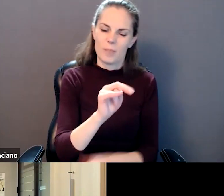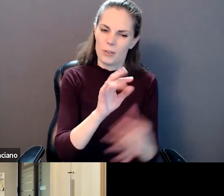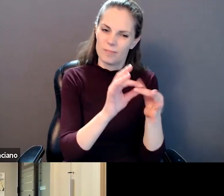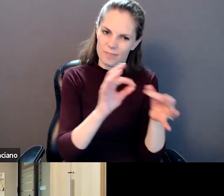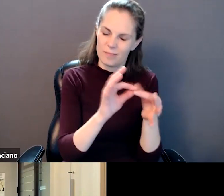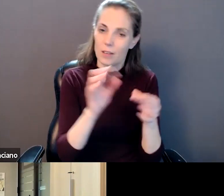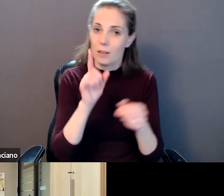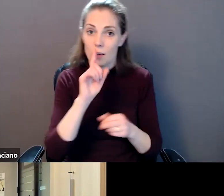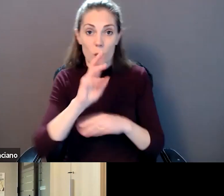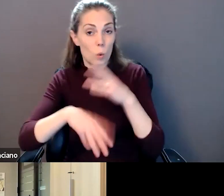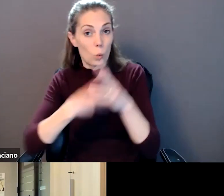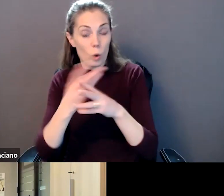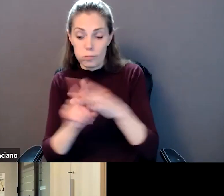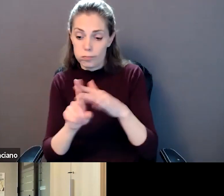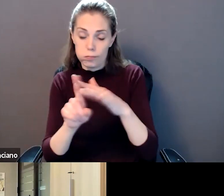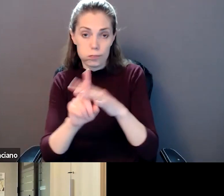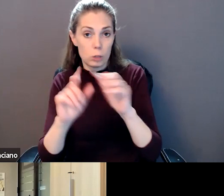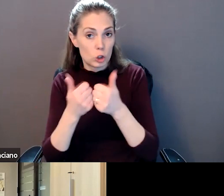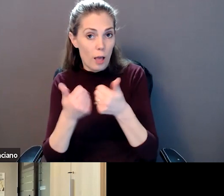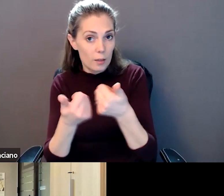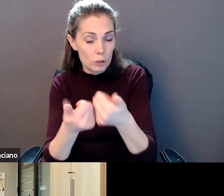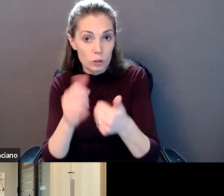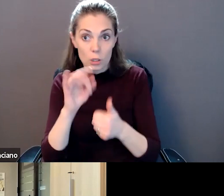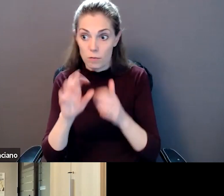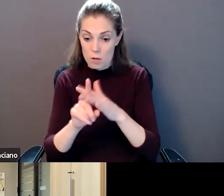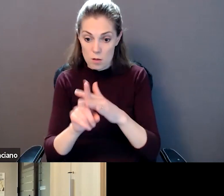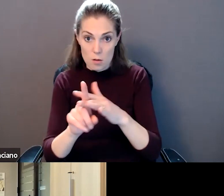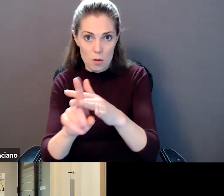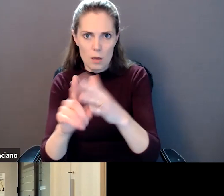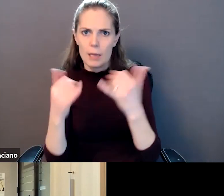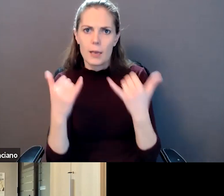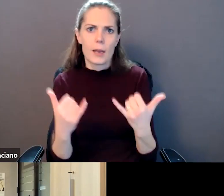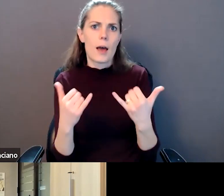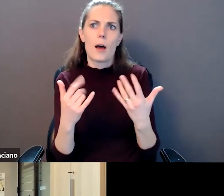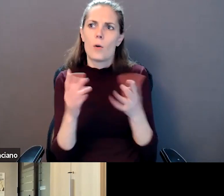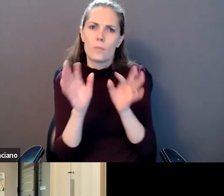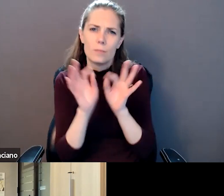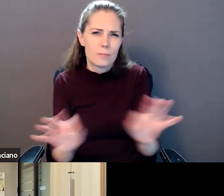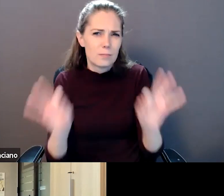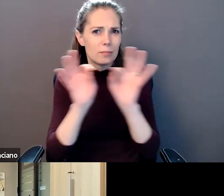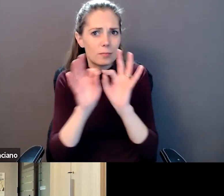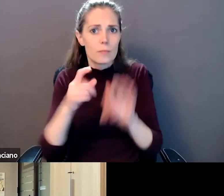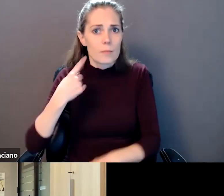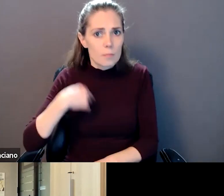unprecedented climate and health-related risks, it is more important than ever that we take very meaningful steps to ensure that